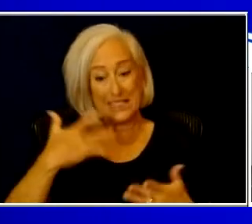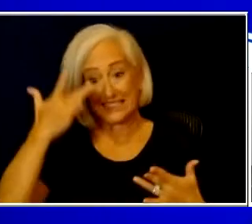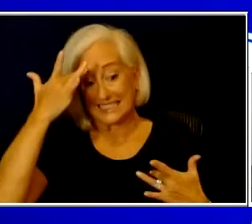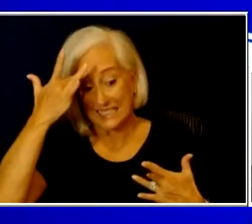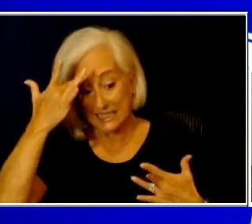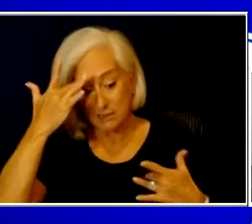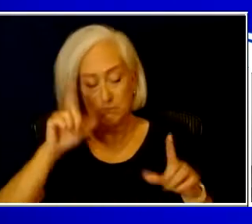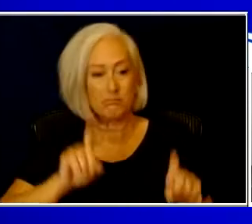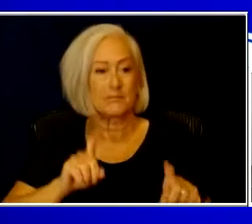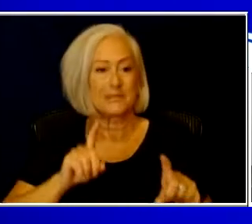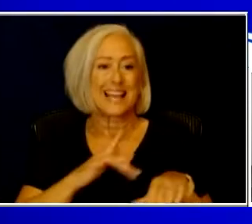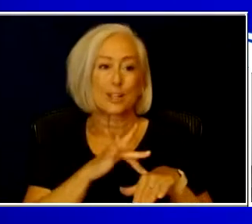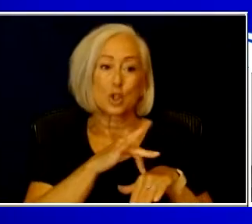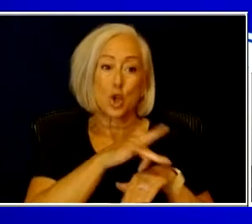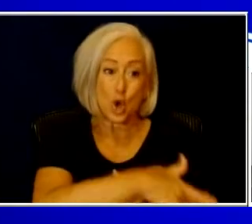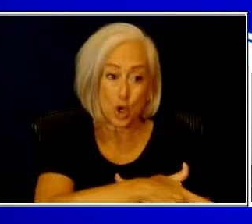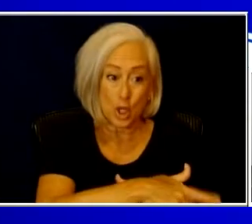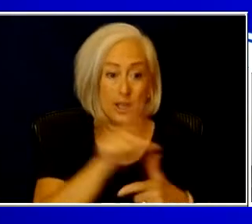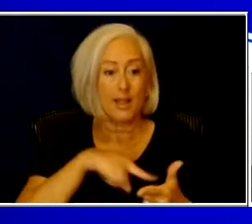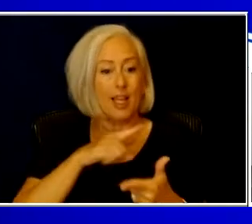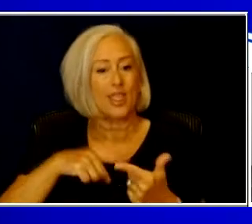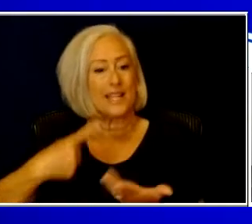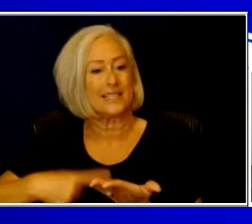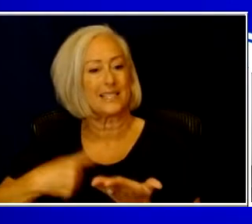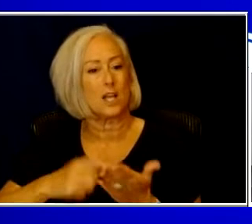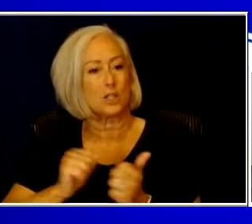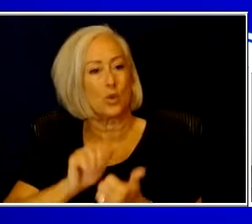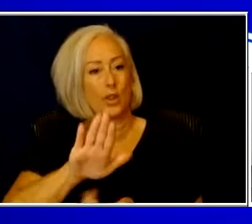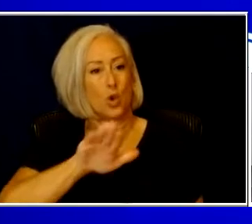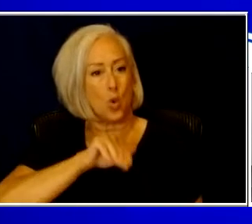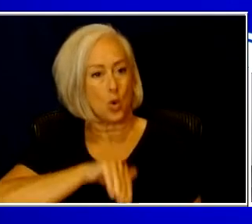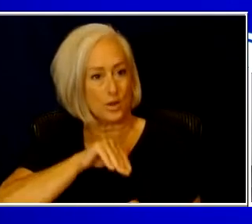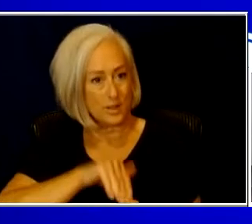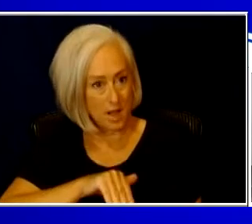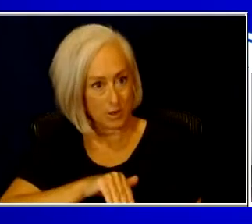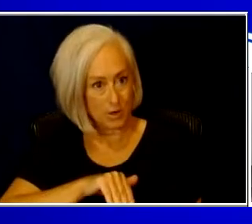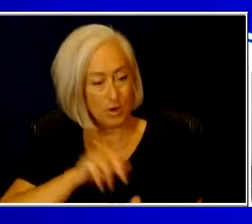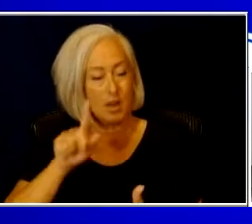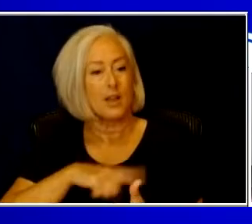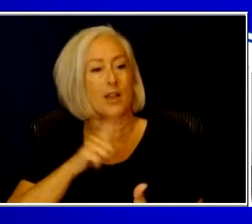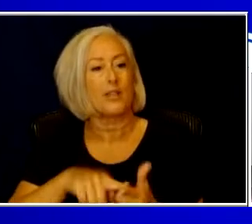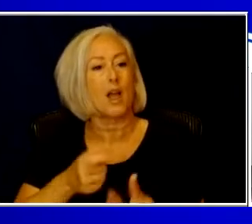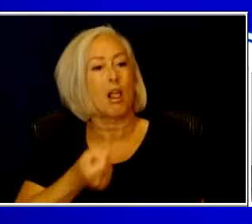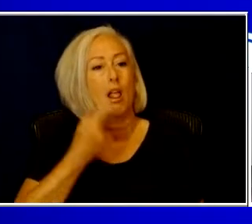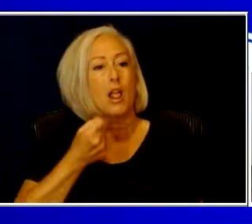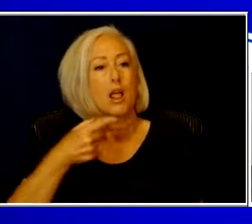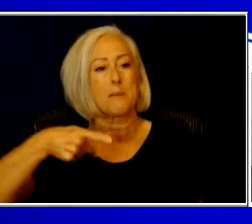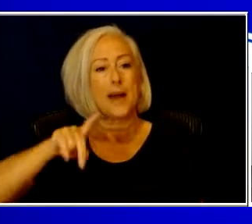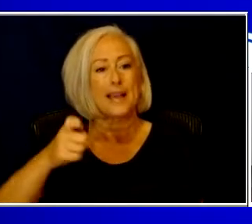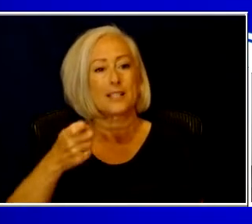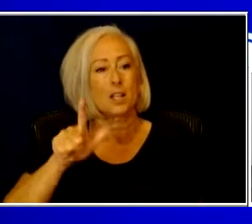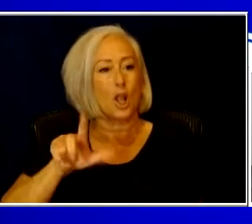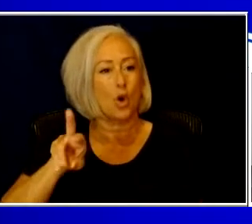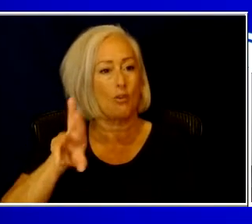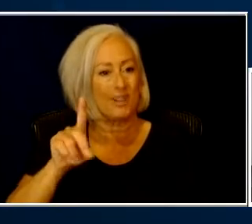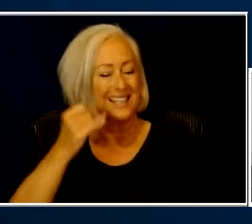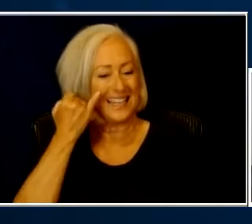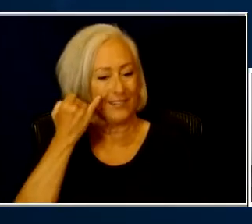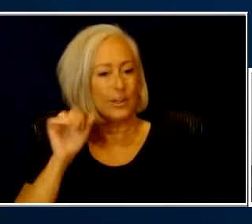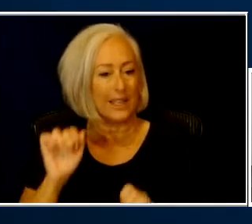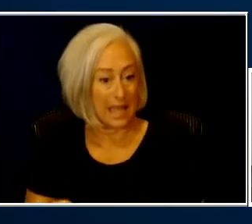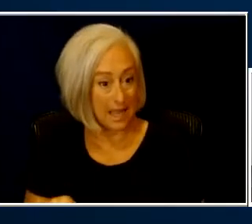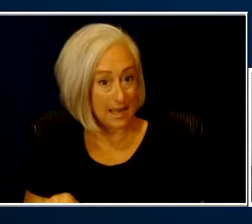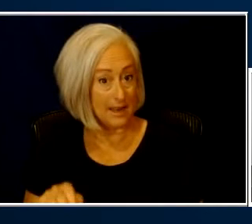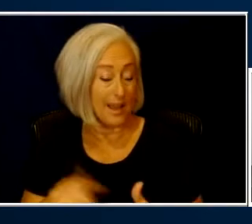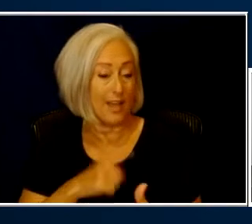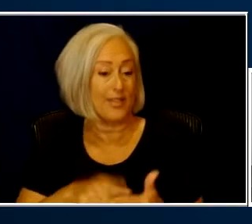then discuss with your medical team, and if you need to, get on Paxlovid for sure, and that will help reduce your risk of hospitalization as well. A new